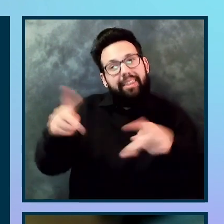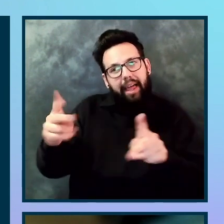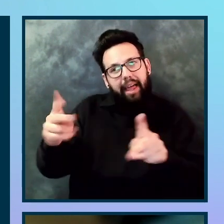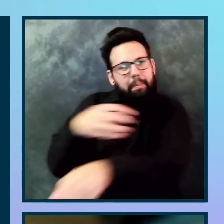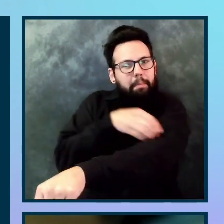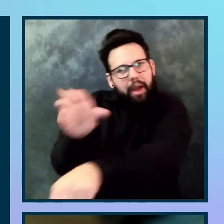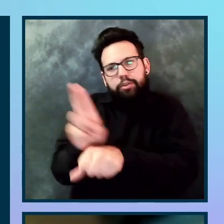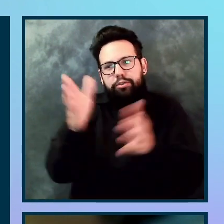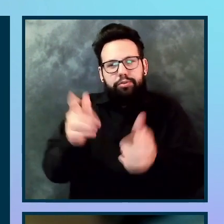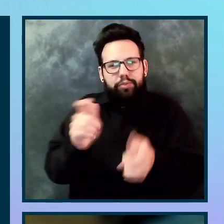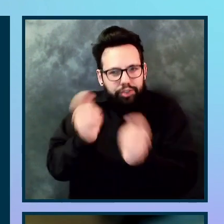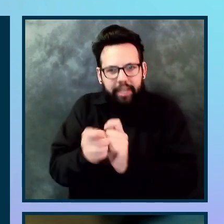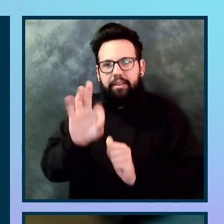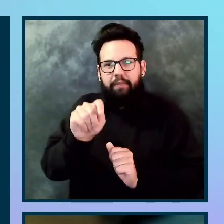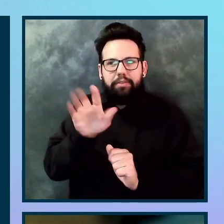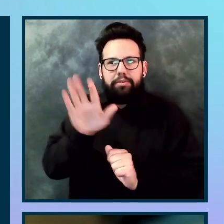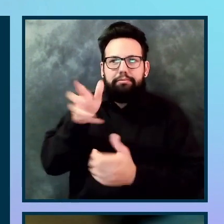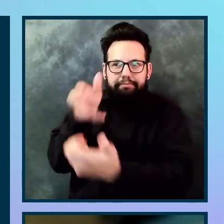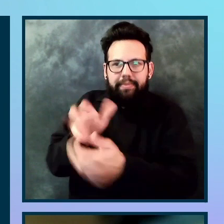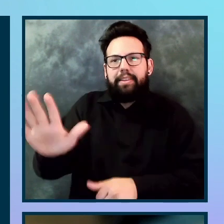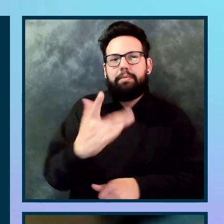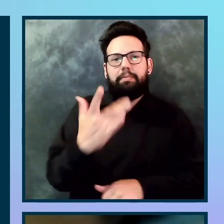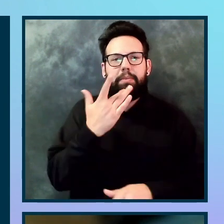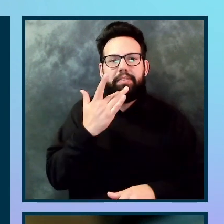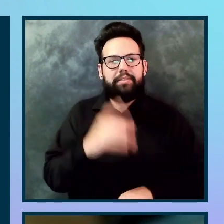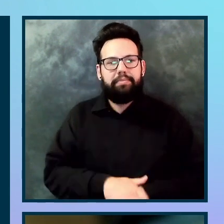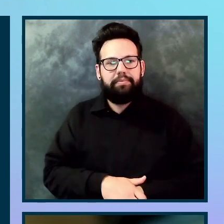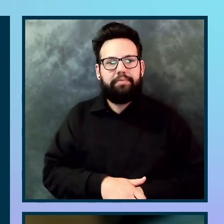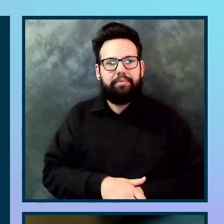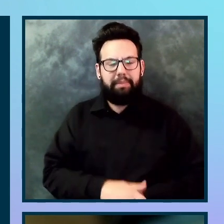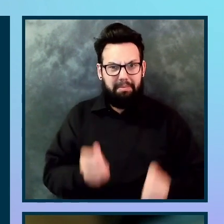also want to think about just how easy it is to do. A